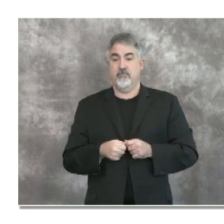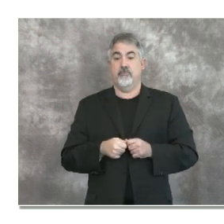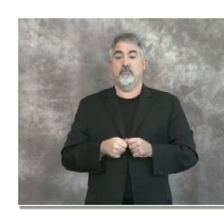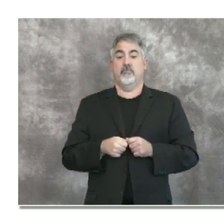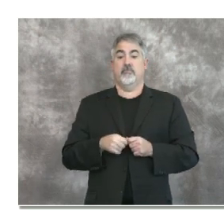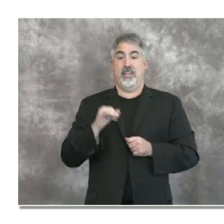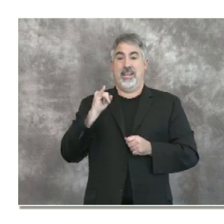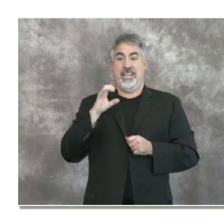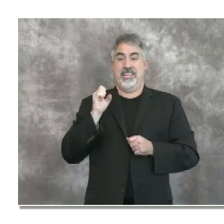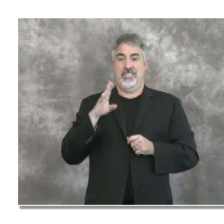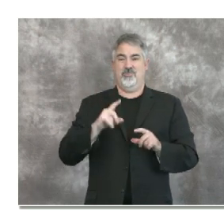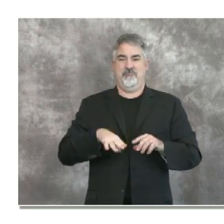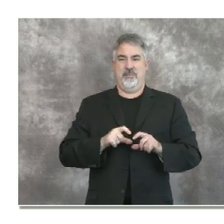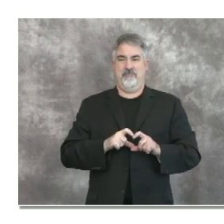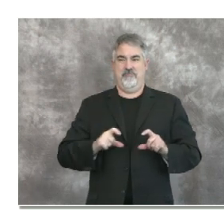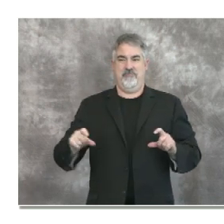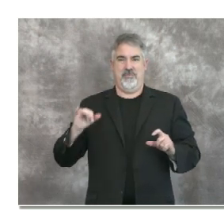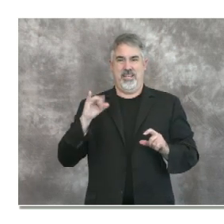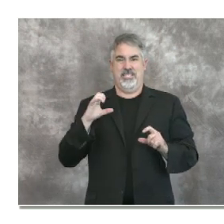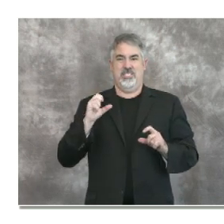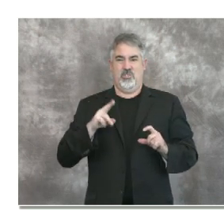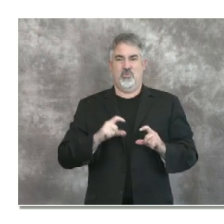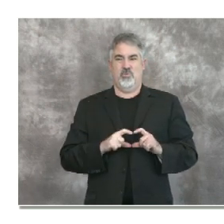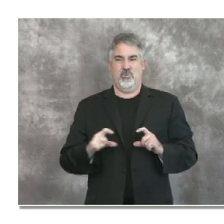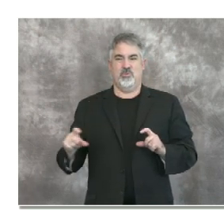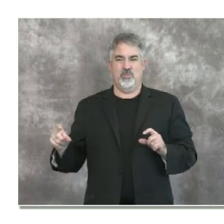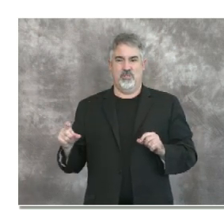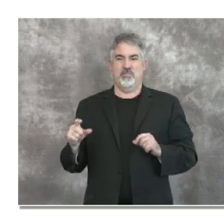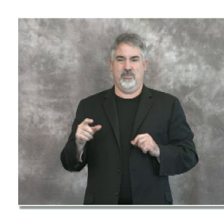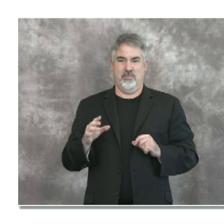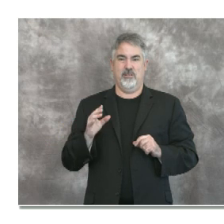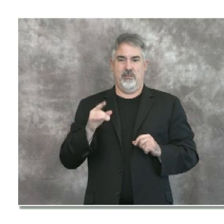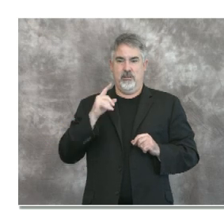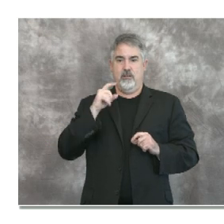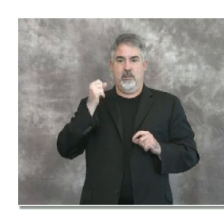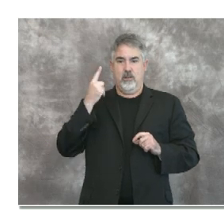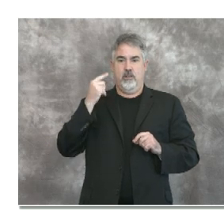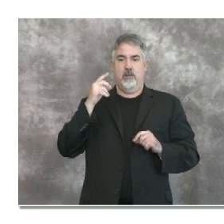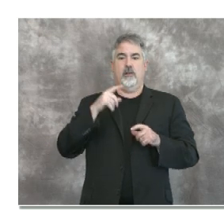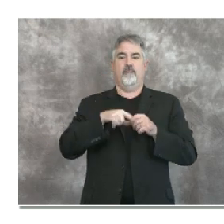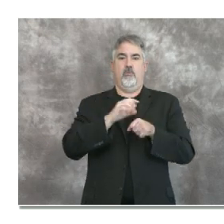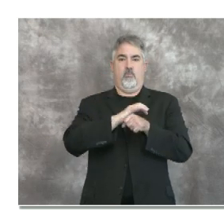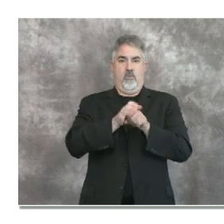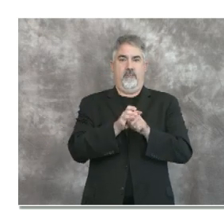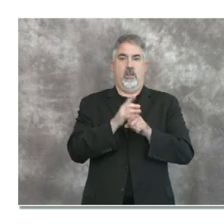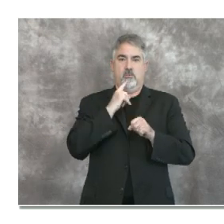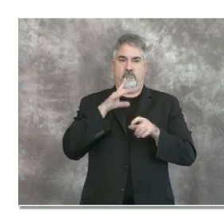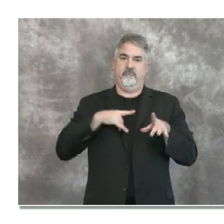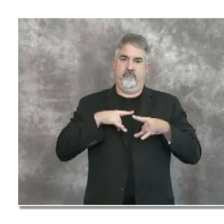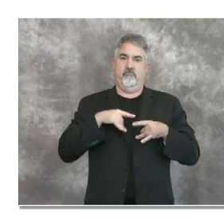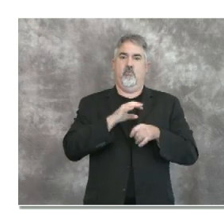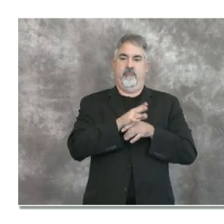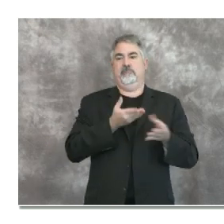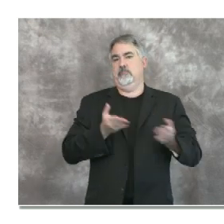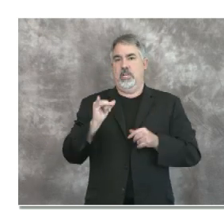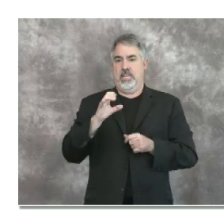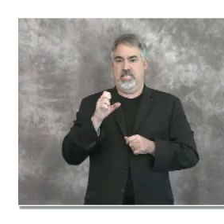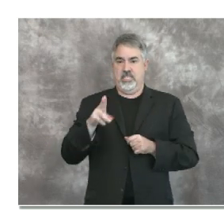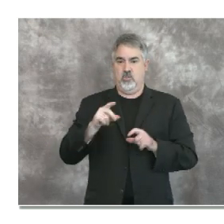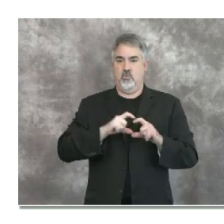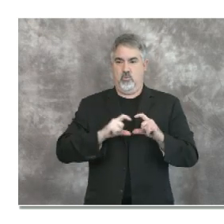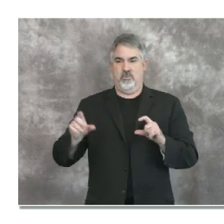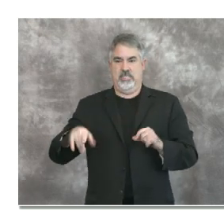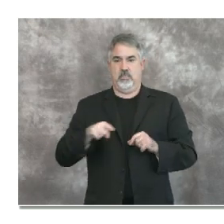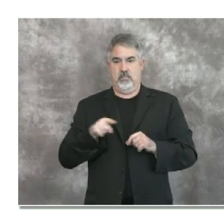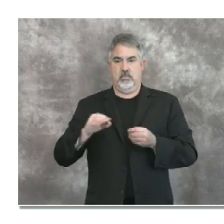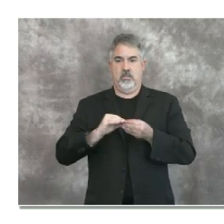ICU, COVID-related in our ICU beds, and then COVID-related hospitalizations. And so you can see